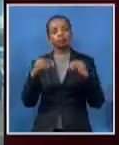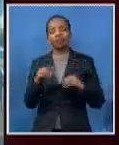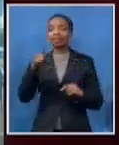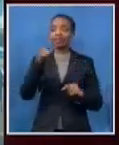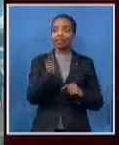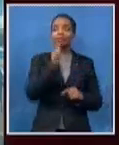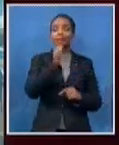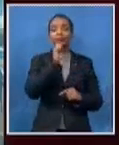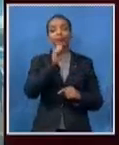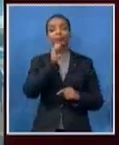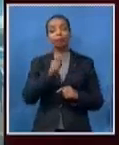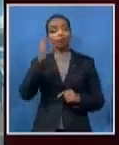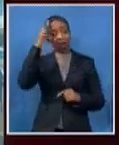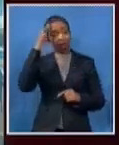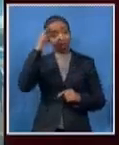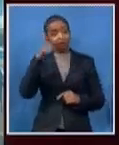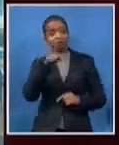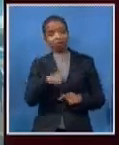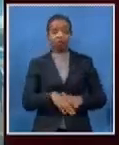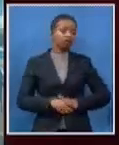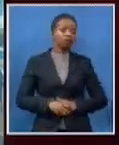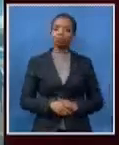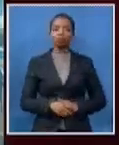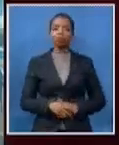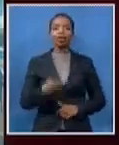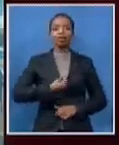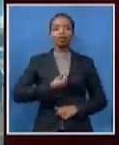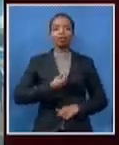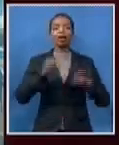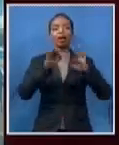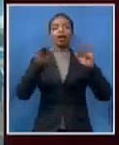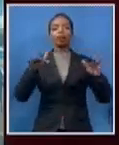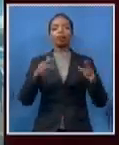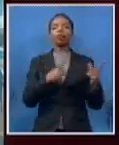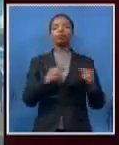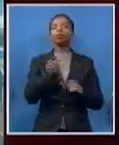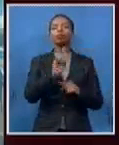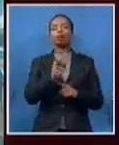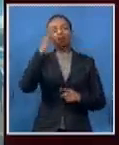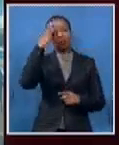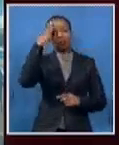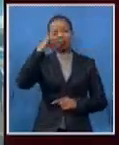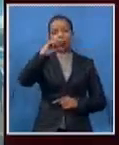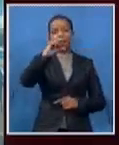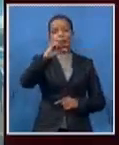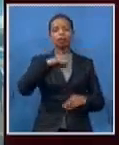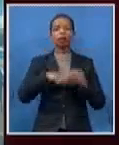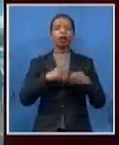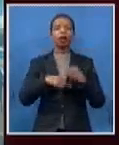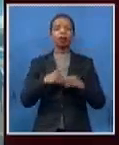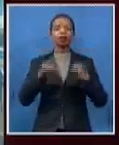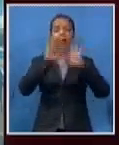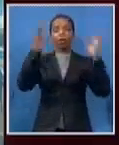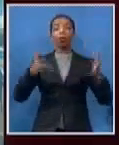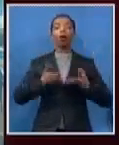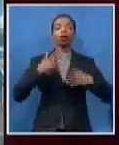come out who know very little about the world of work. You and I know how much we learn on the job when we work in